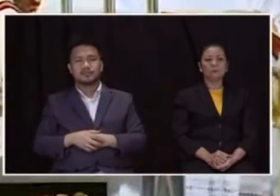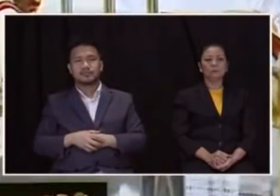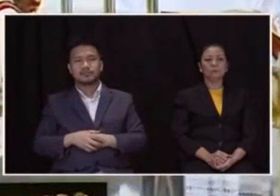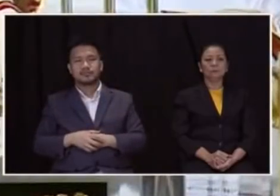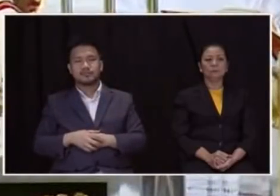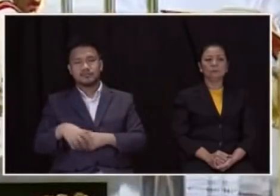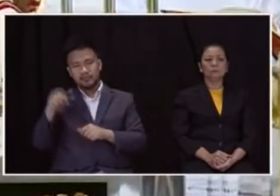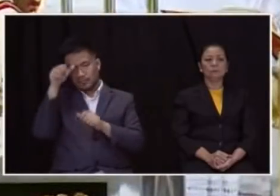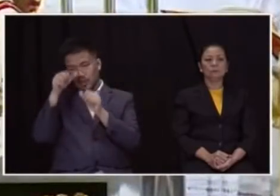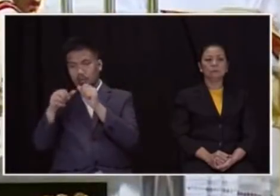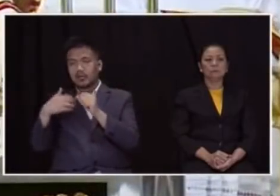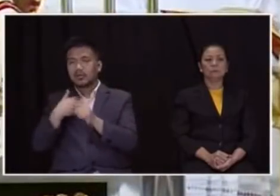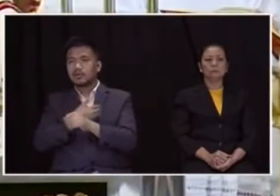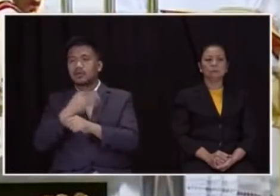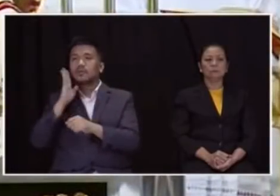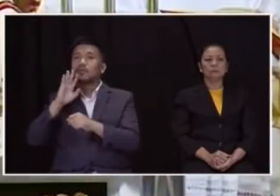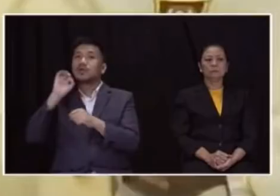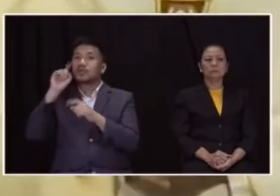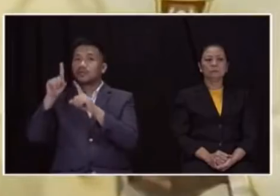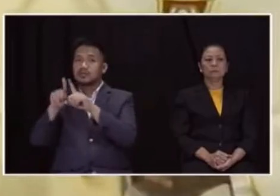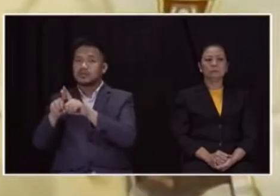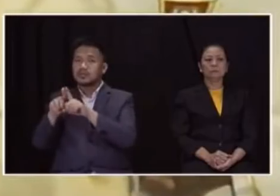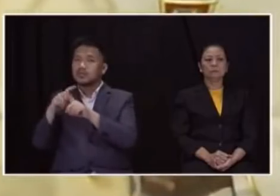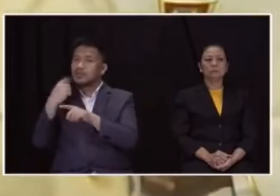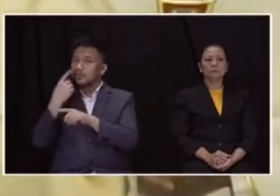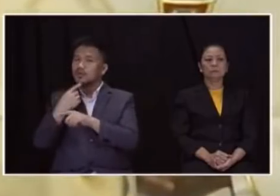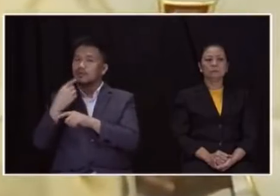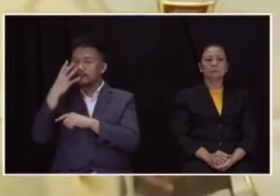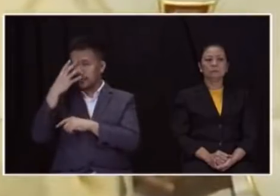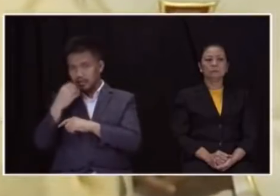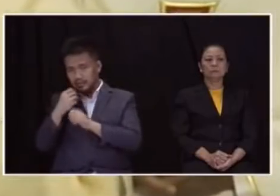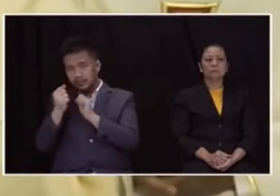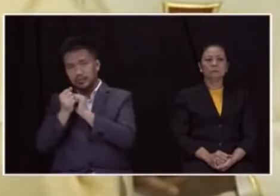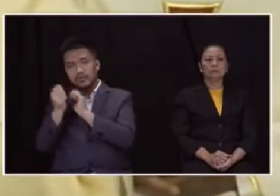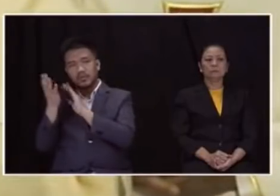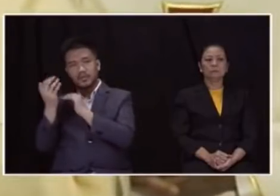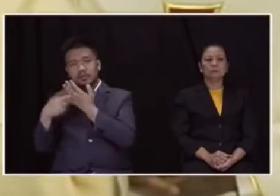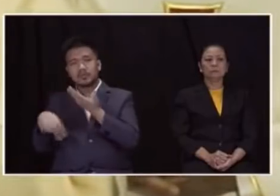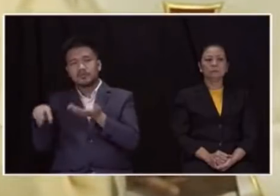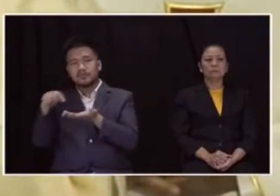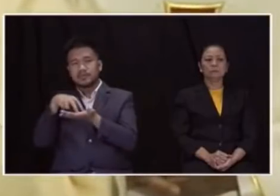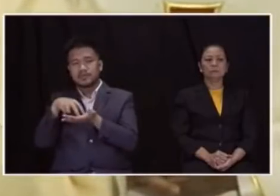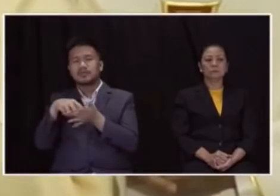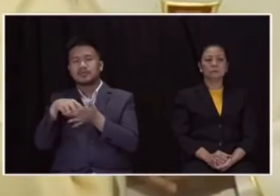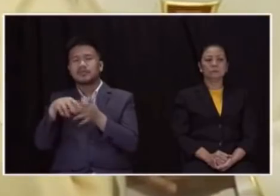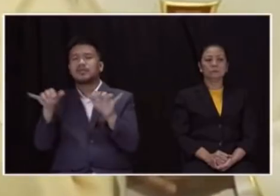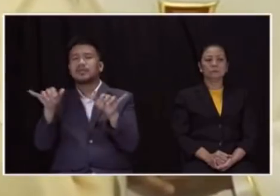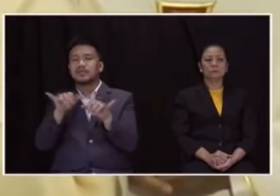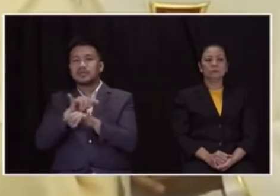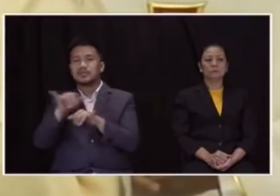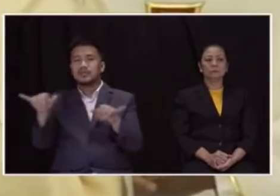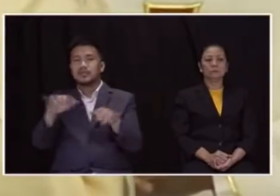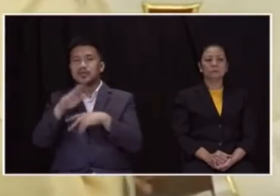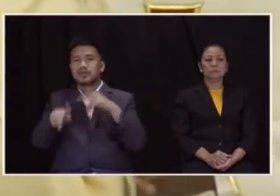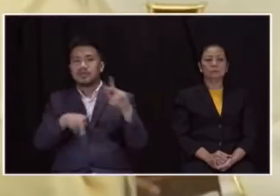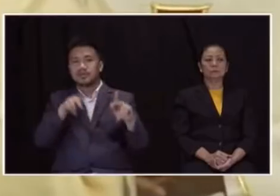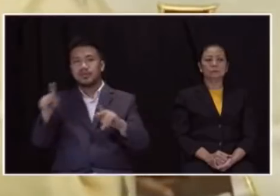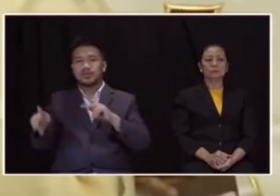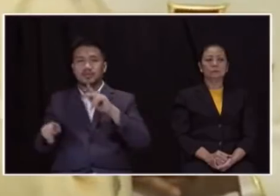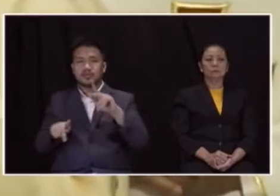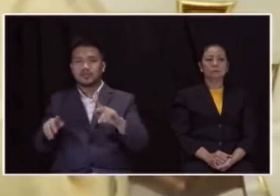Remember also our brothers and sisters who have fallen asleep in the hope of the resurrection,